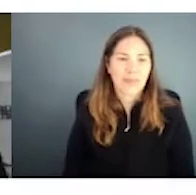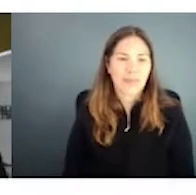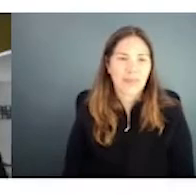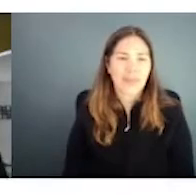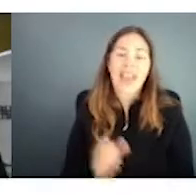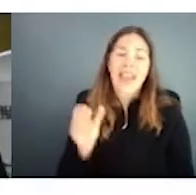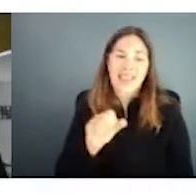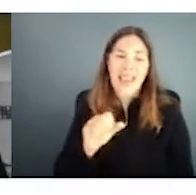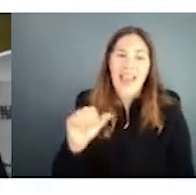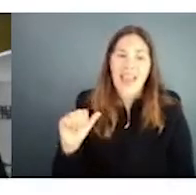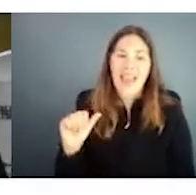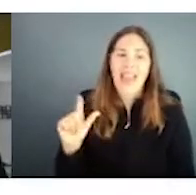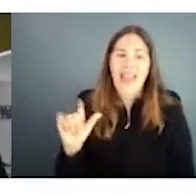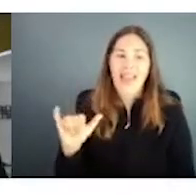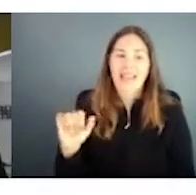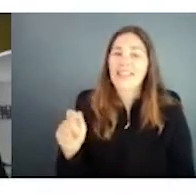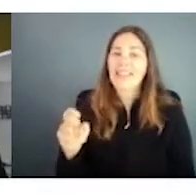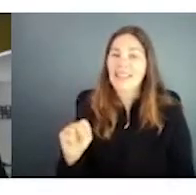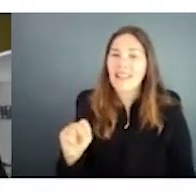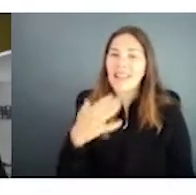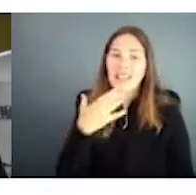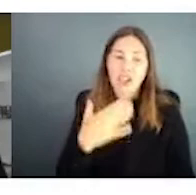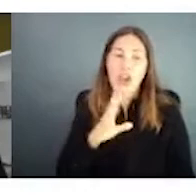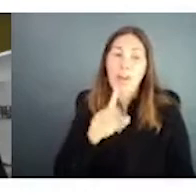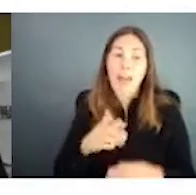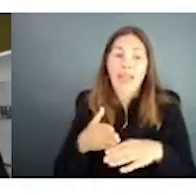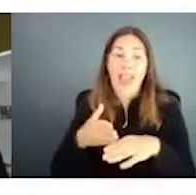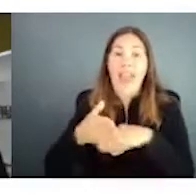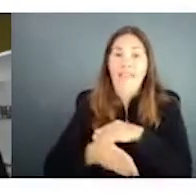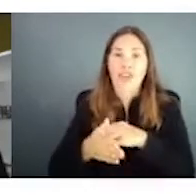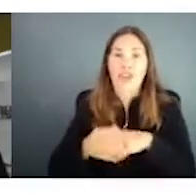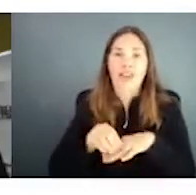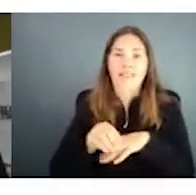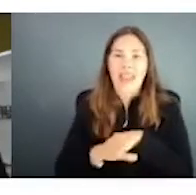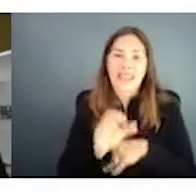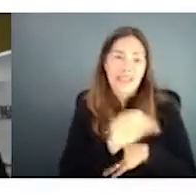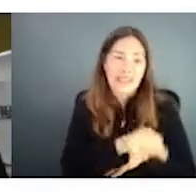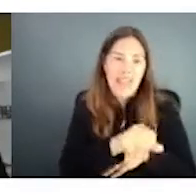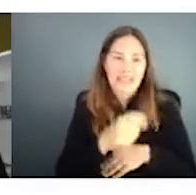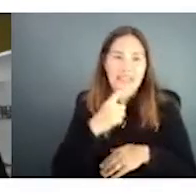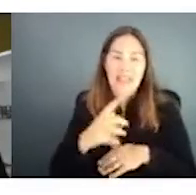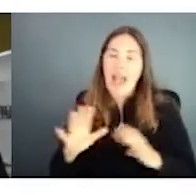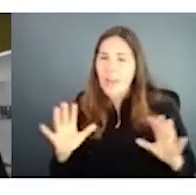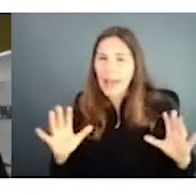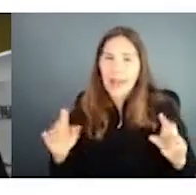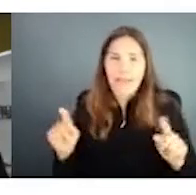Yeah, Allison, that's one of my big questions too about the After Effects. I go back and forth on that one.